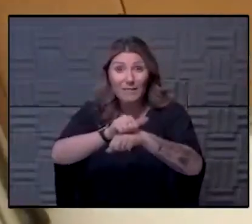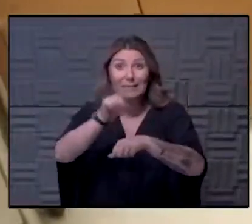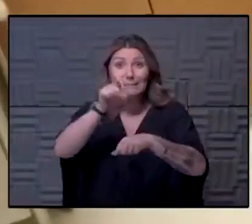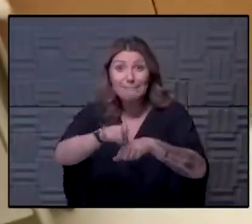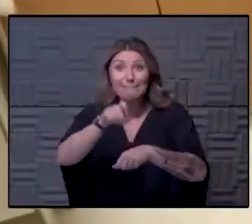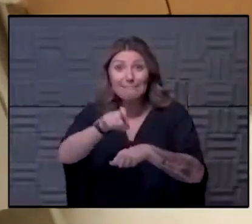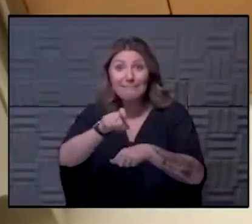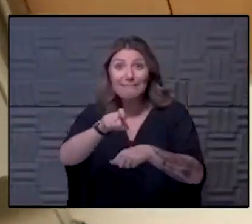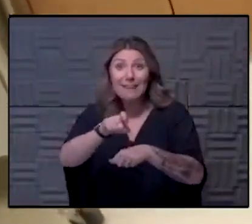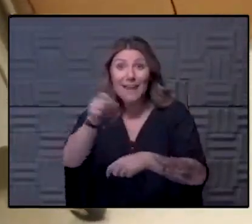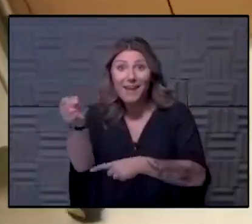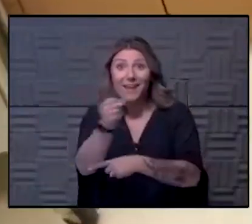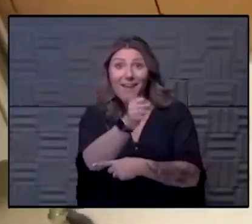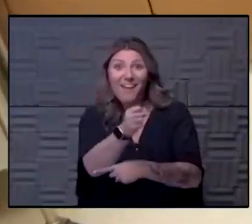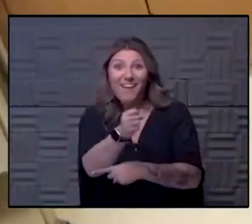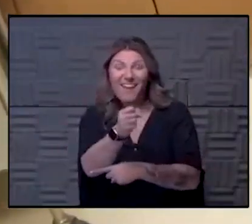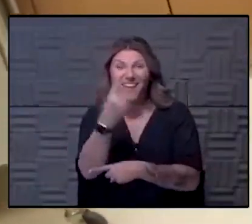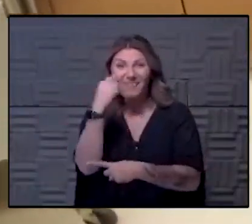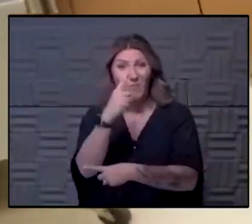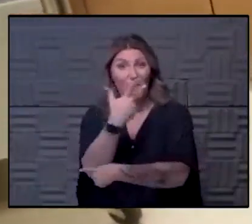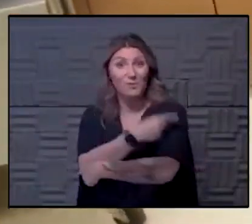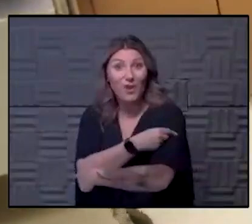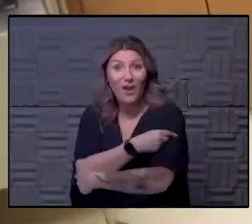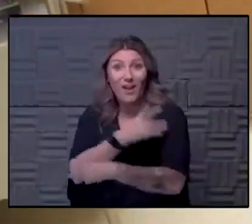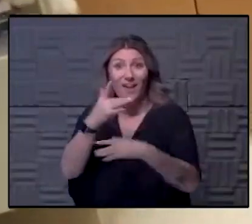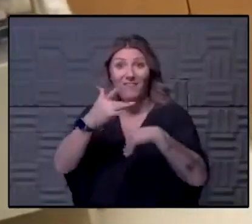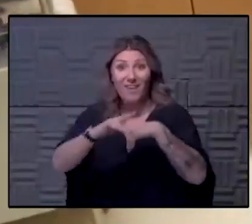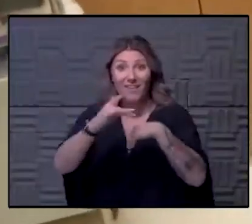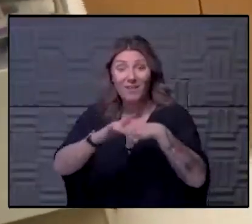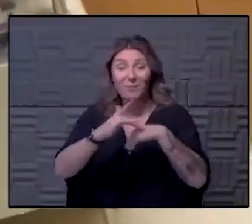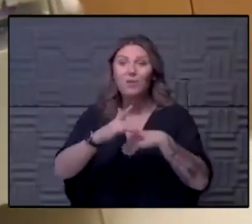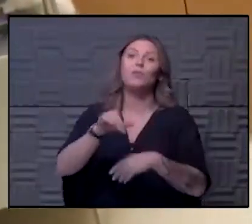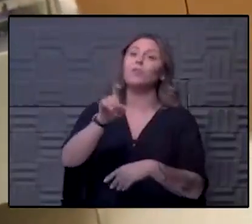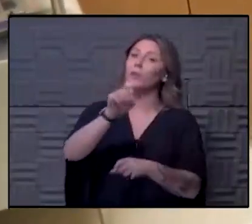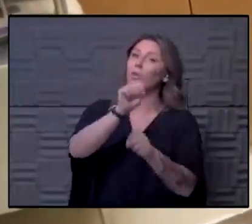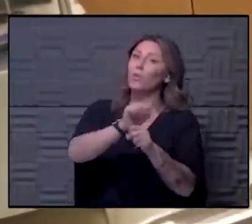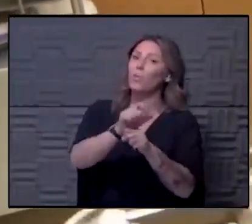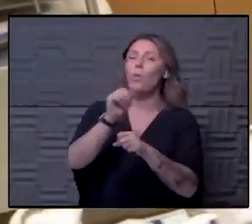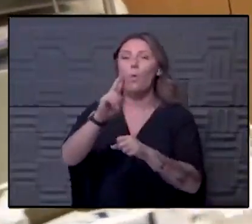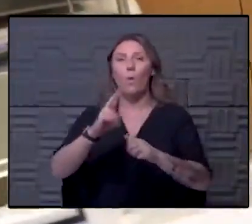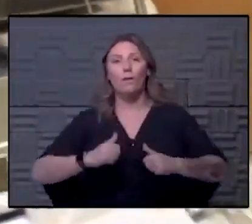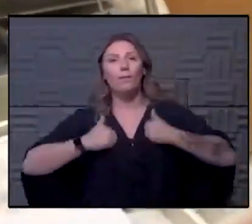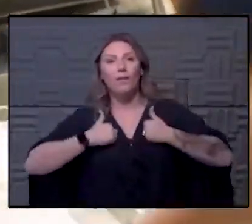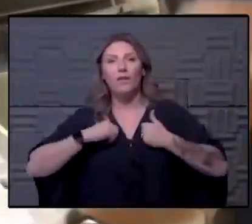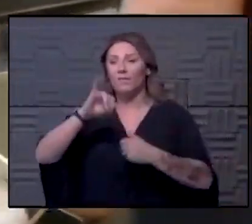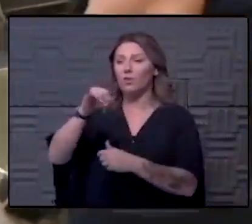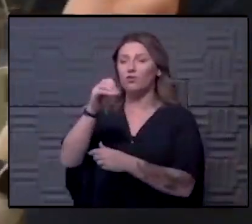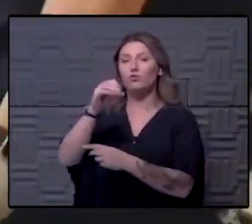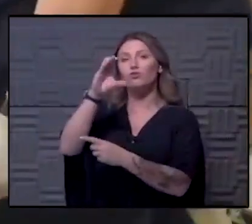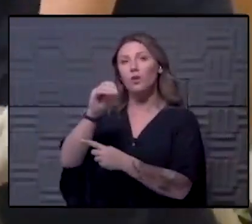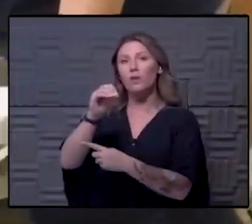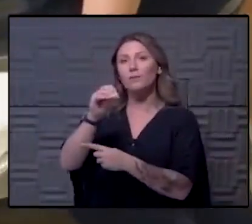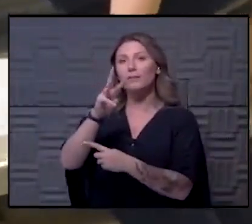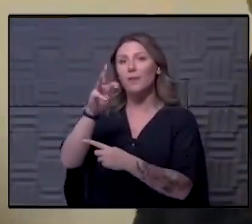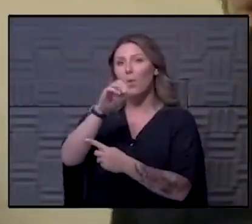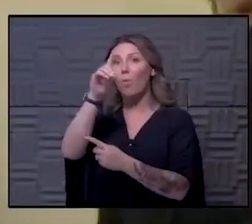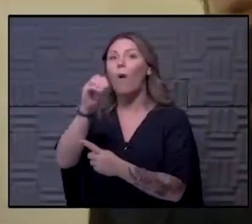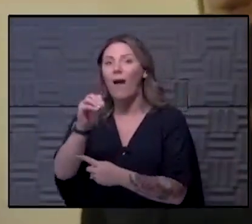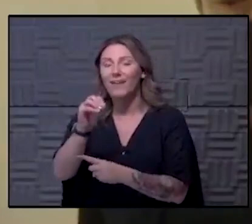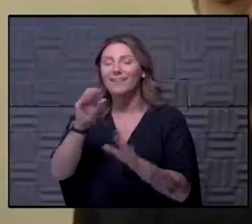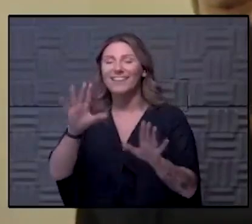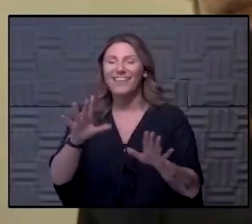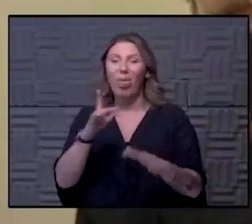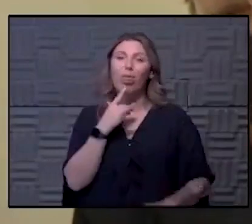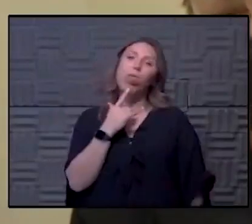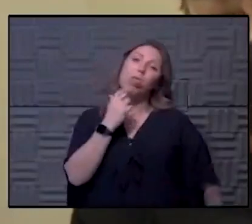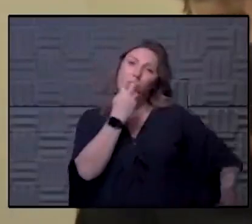fill if you want to come get a shot. You need to work or live in Johnson County or Wyandotte County. You have to